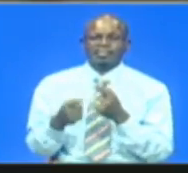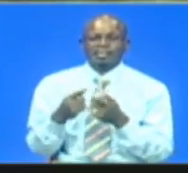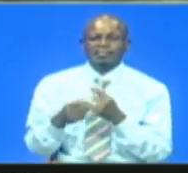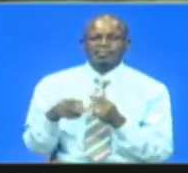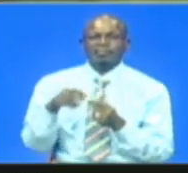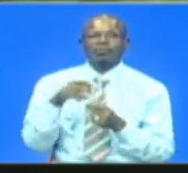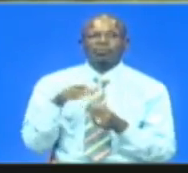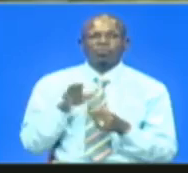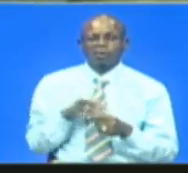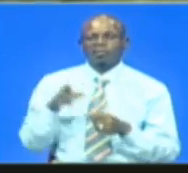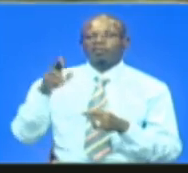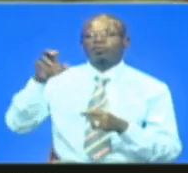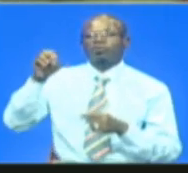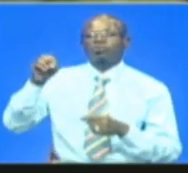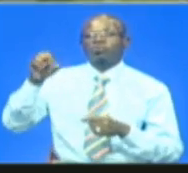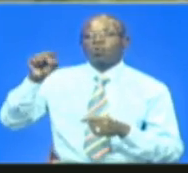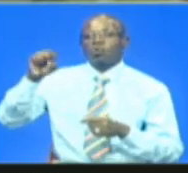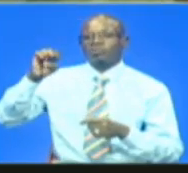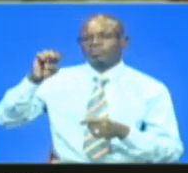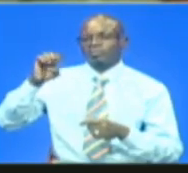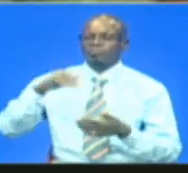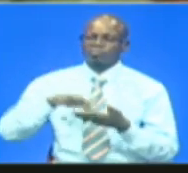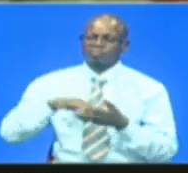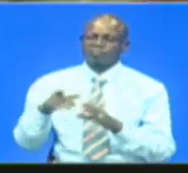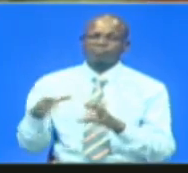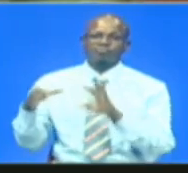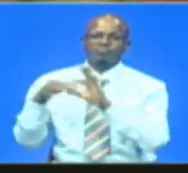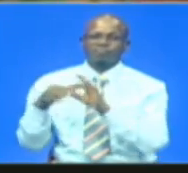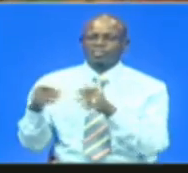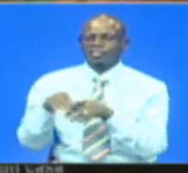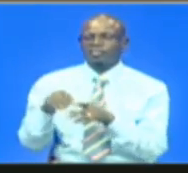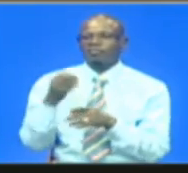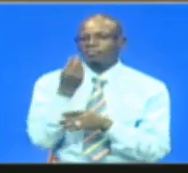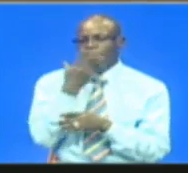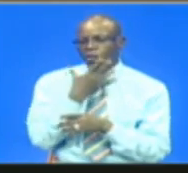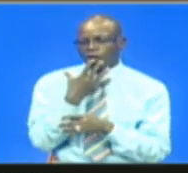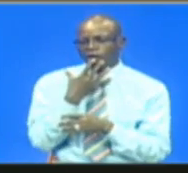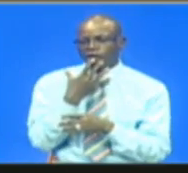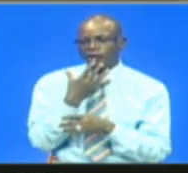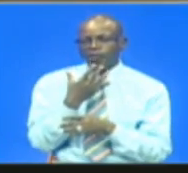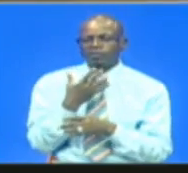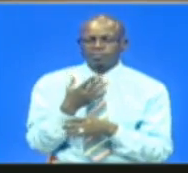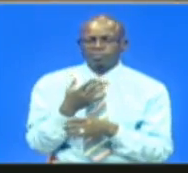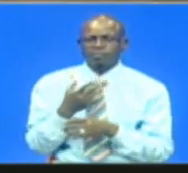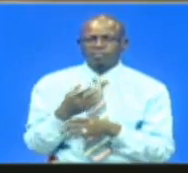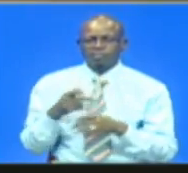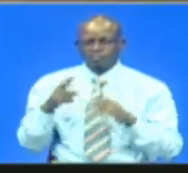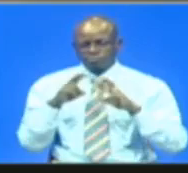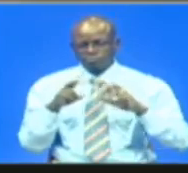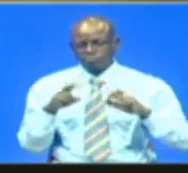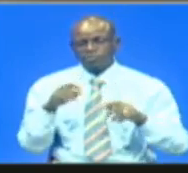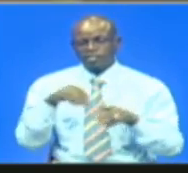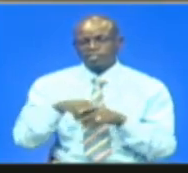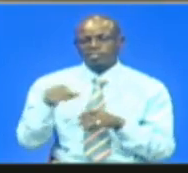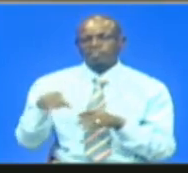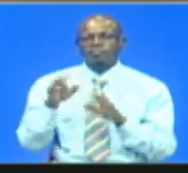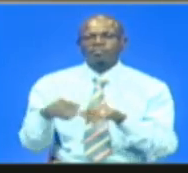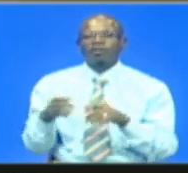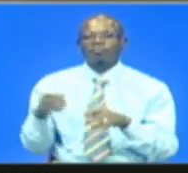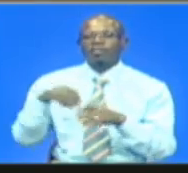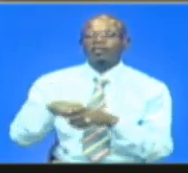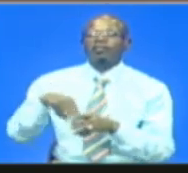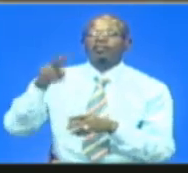Makambi's eyes and touch as a flower receiving and quality checker in this flower farm in Njoro, Nakuru